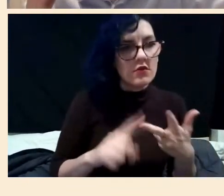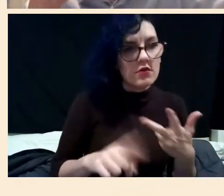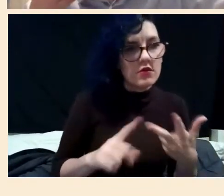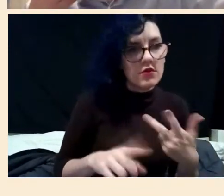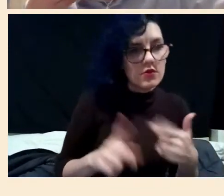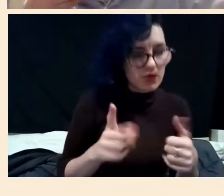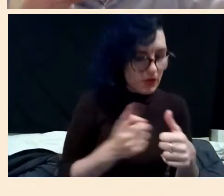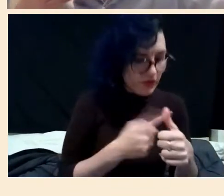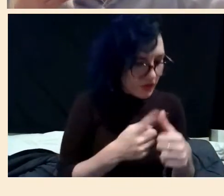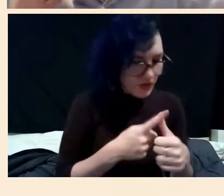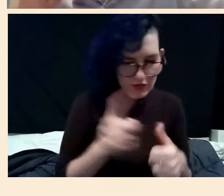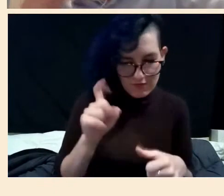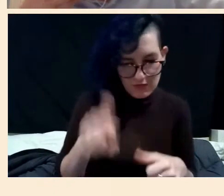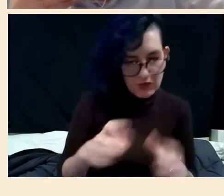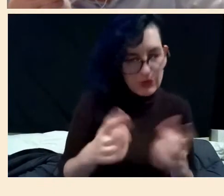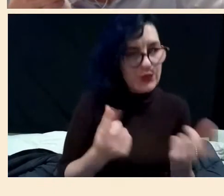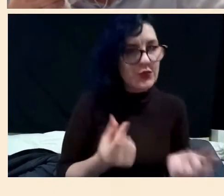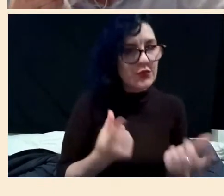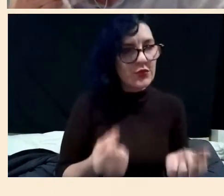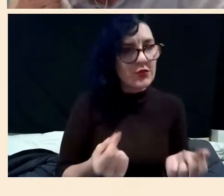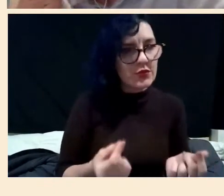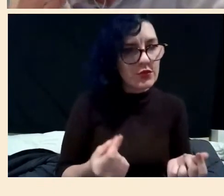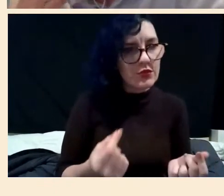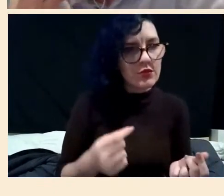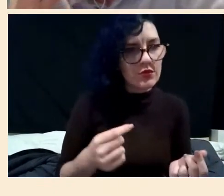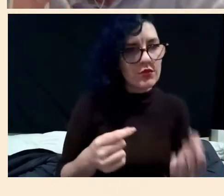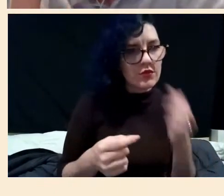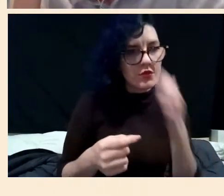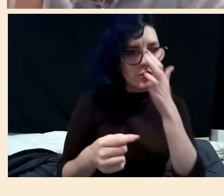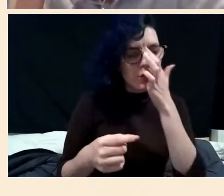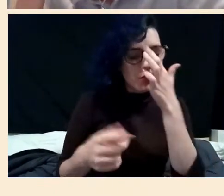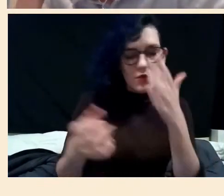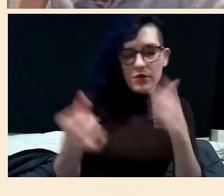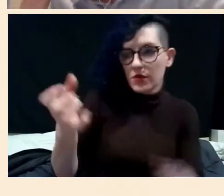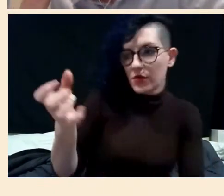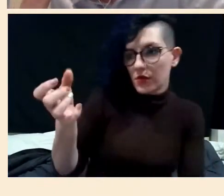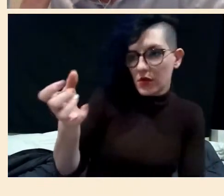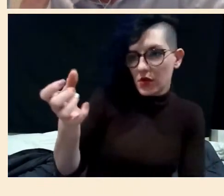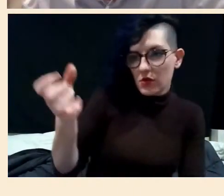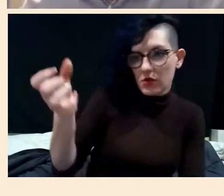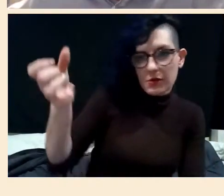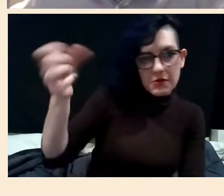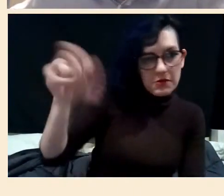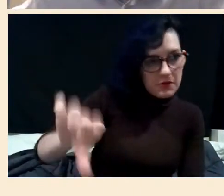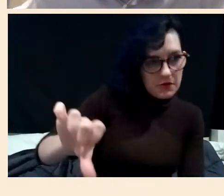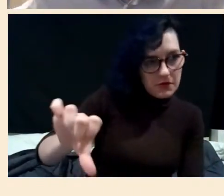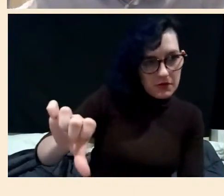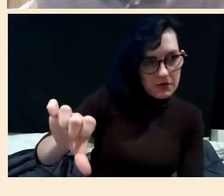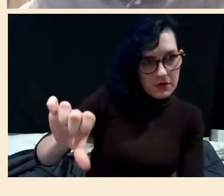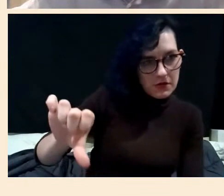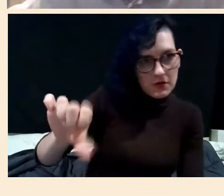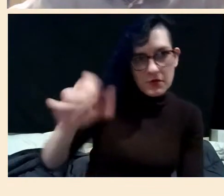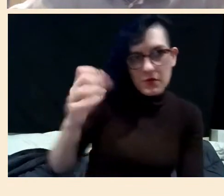in Oregon. Can you really tell Oregonians with a straight face that they don't get to know if you're supporting Trump again?